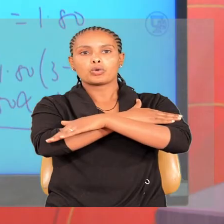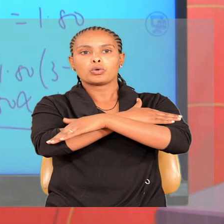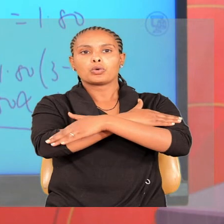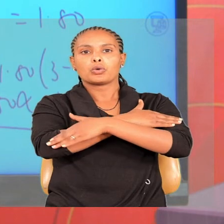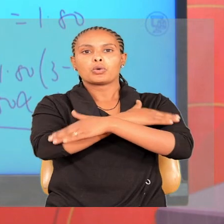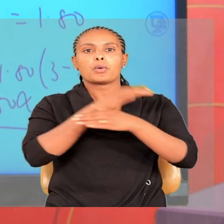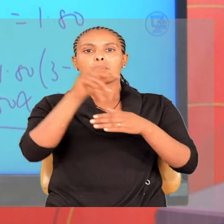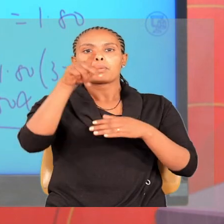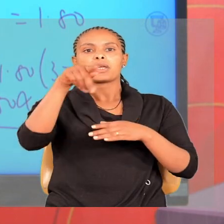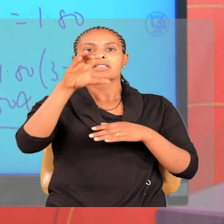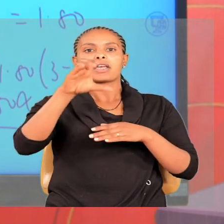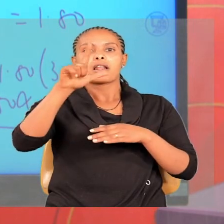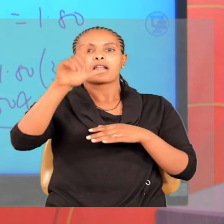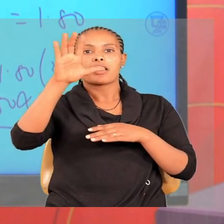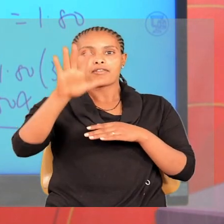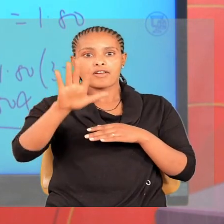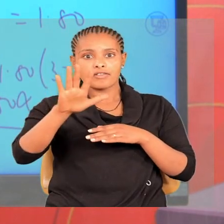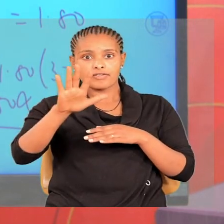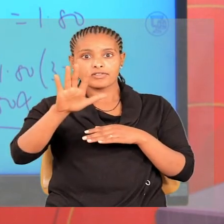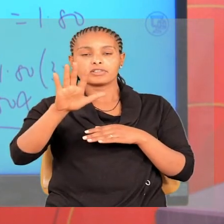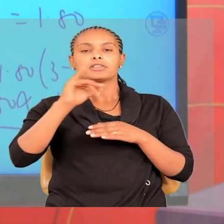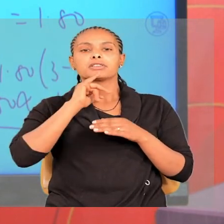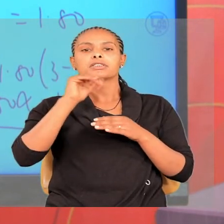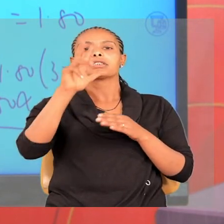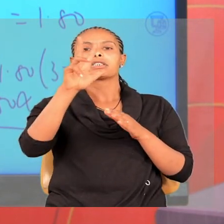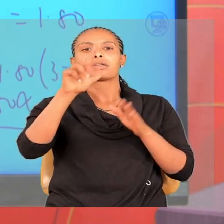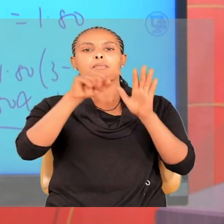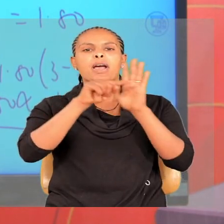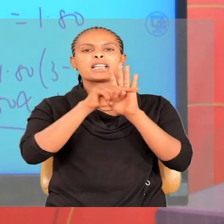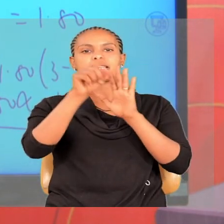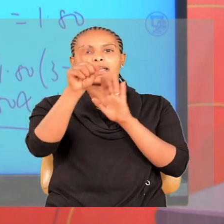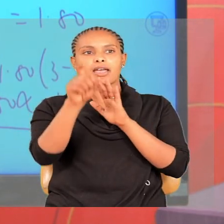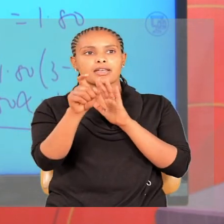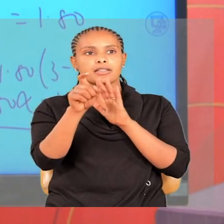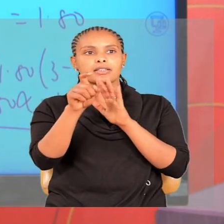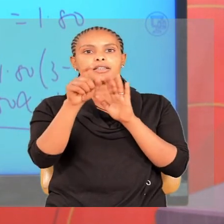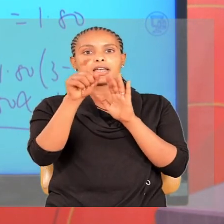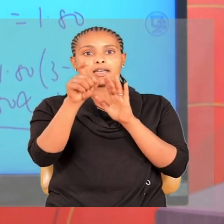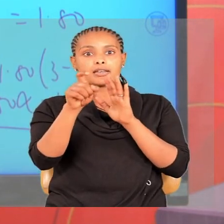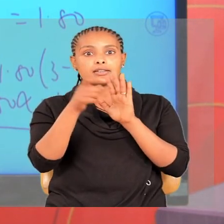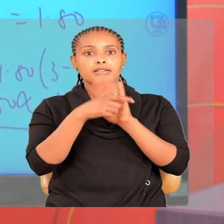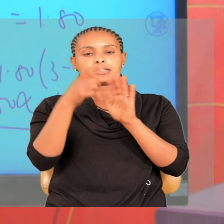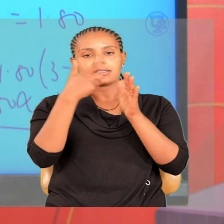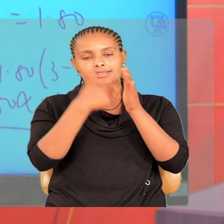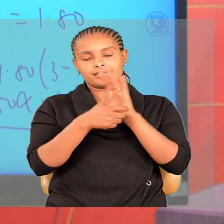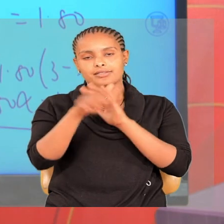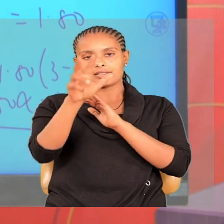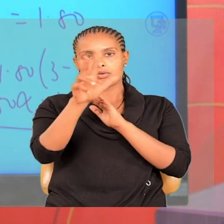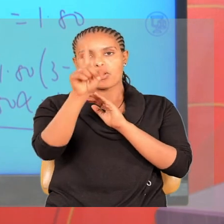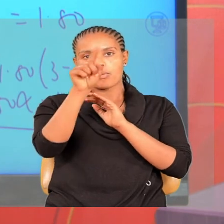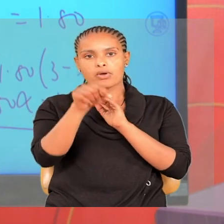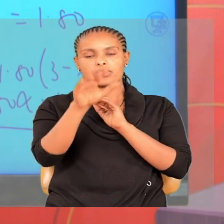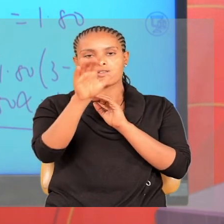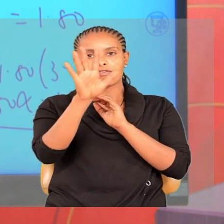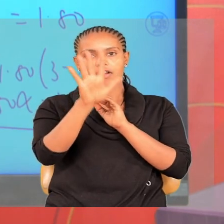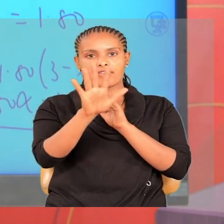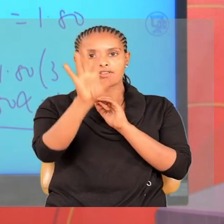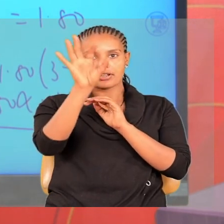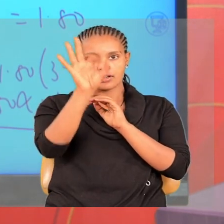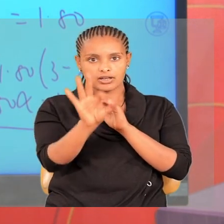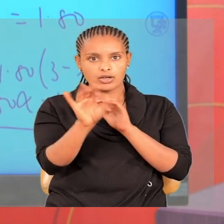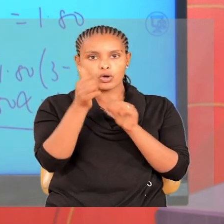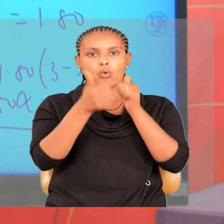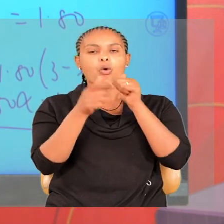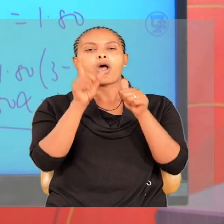concentration of PCl5 is 3 minus x. You see, PCl5, 3 minus the value of x is 1.59, which